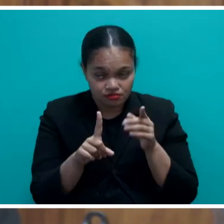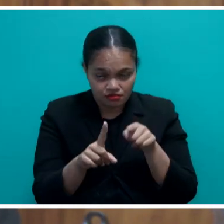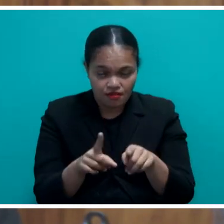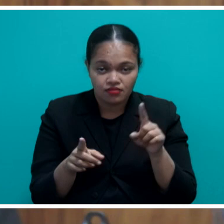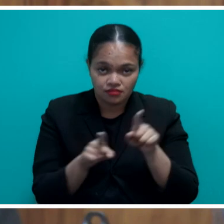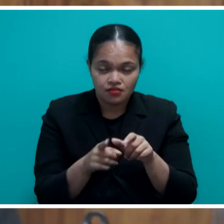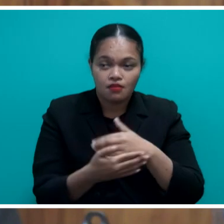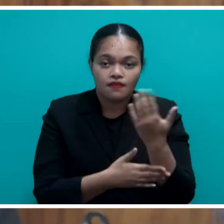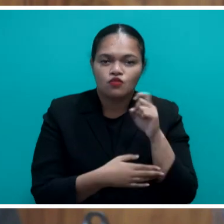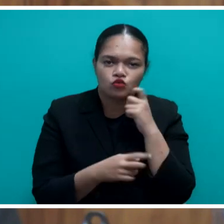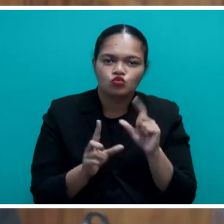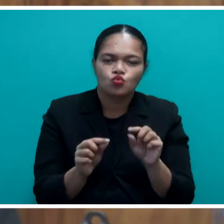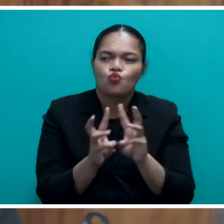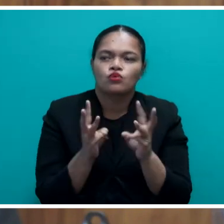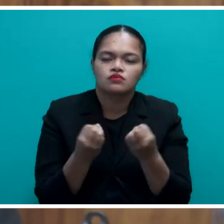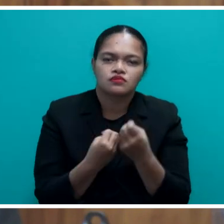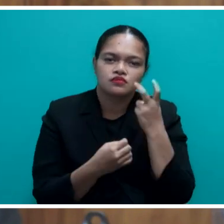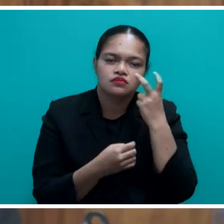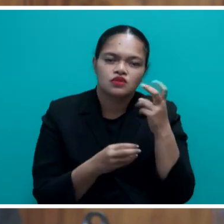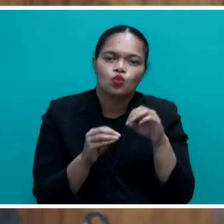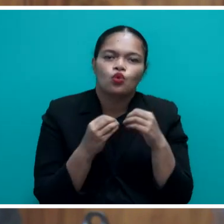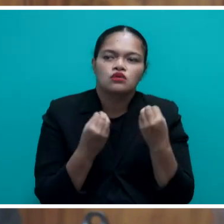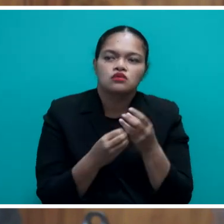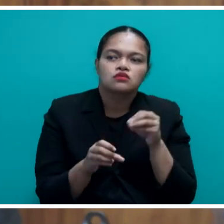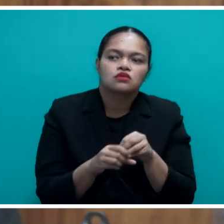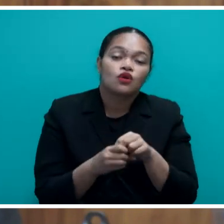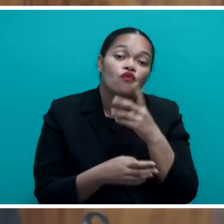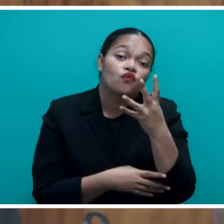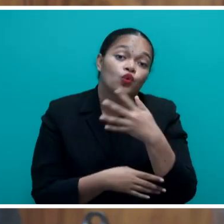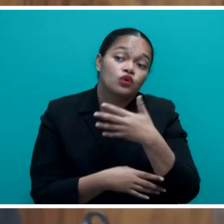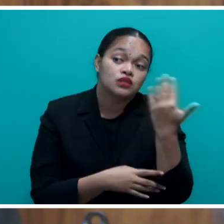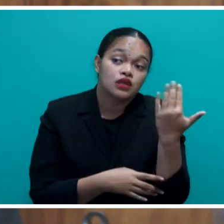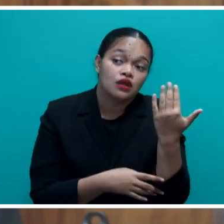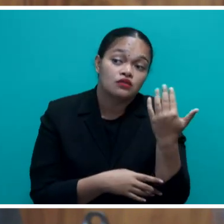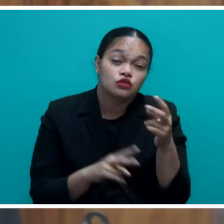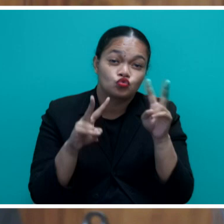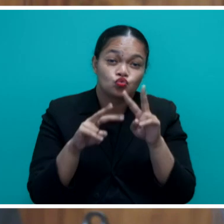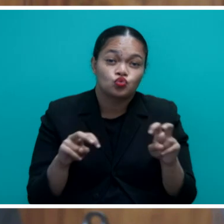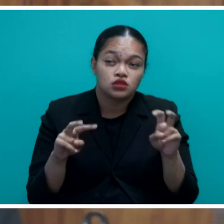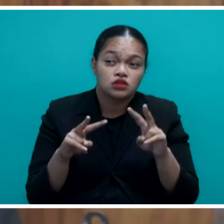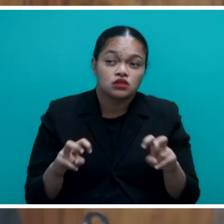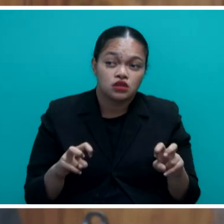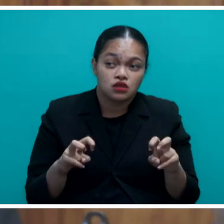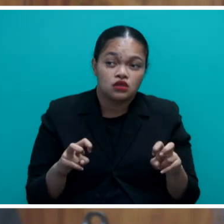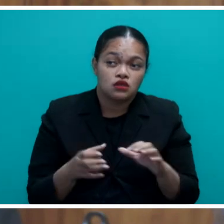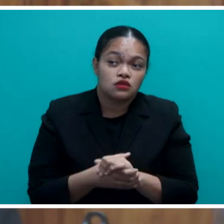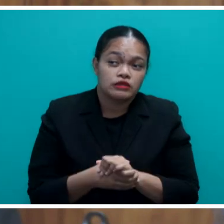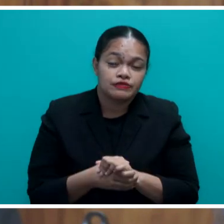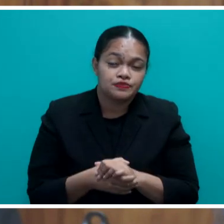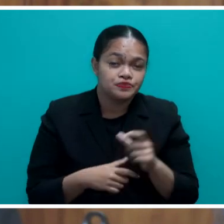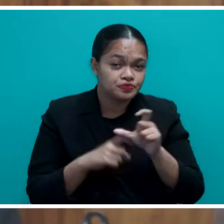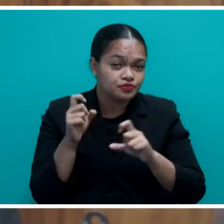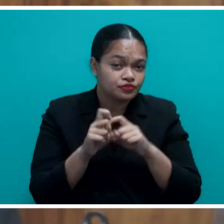conducting workshops for its regional tourism organizations, including a 4-day research and statistics capacity